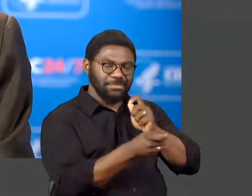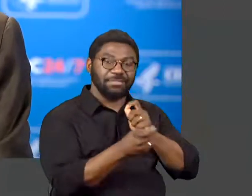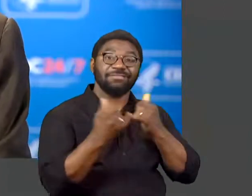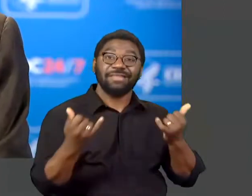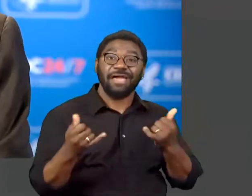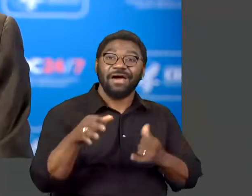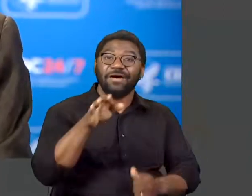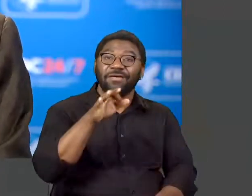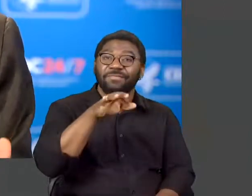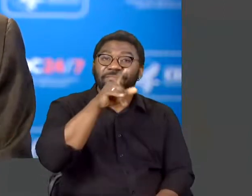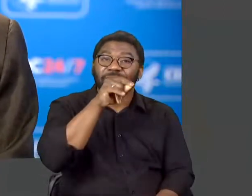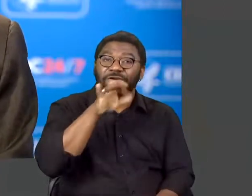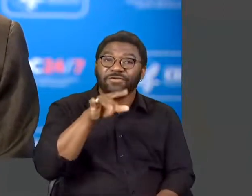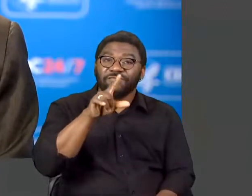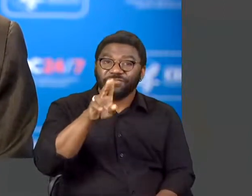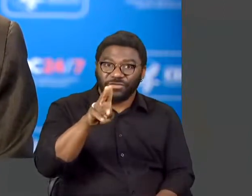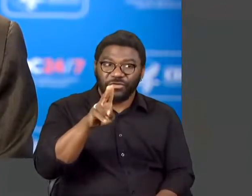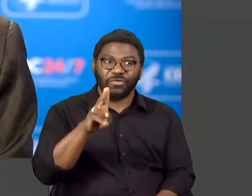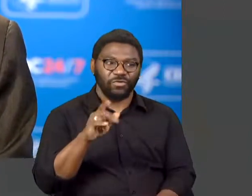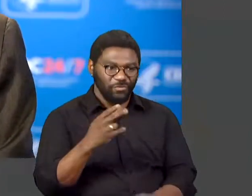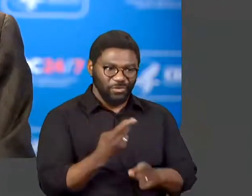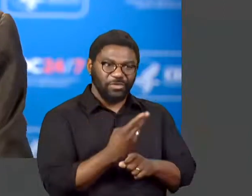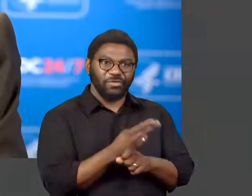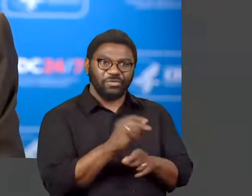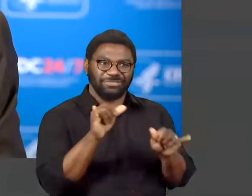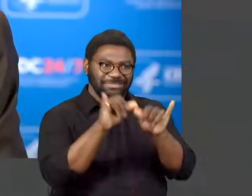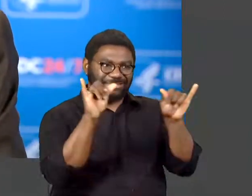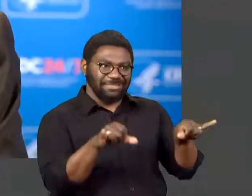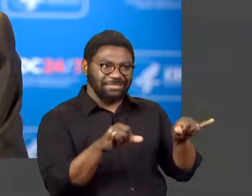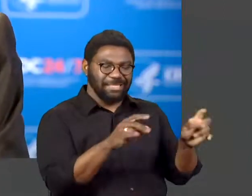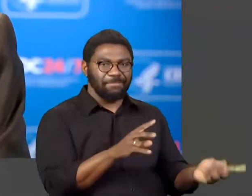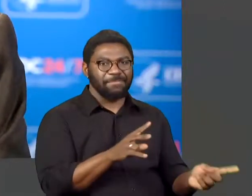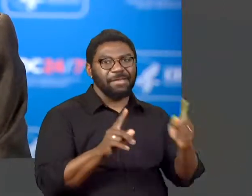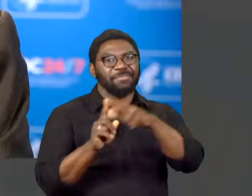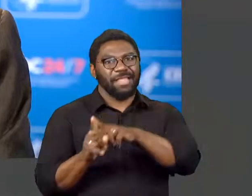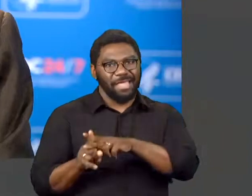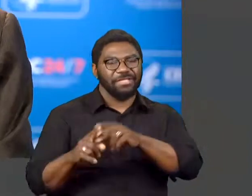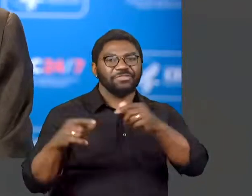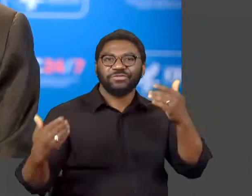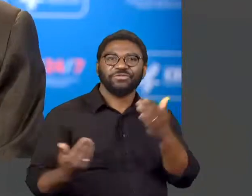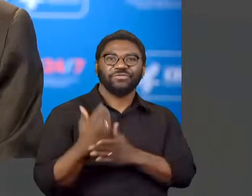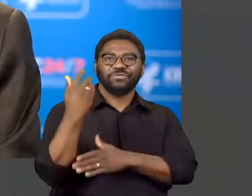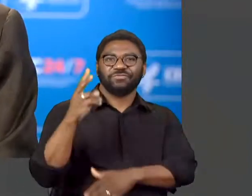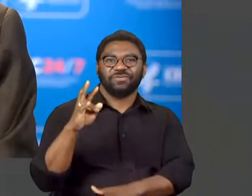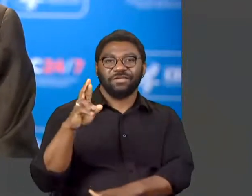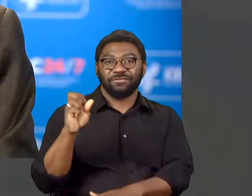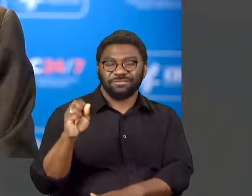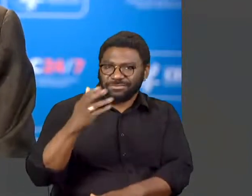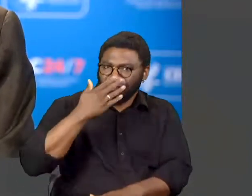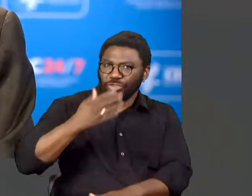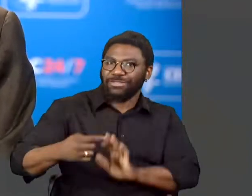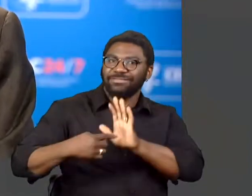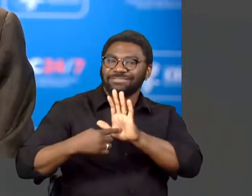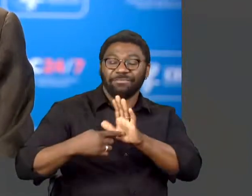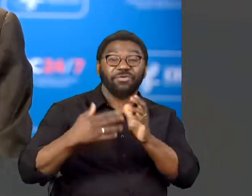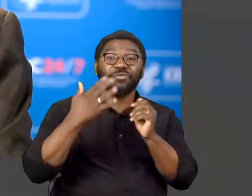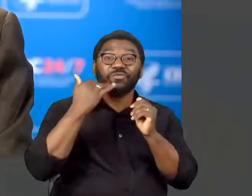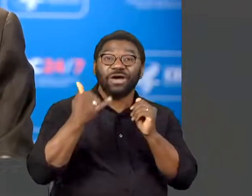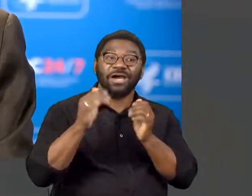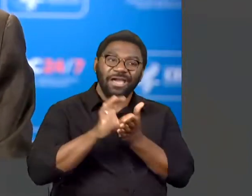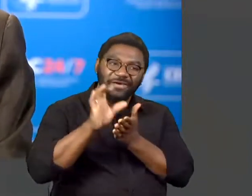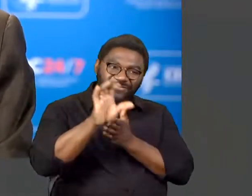able to pivot by using that architecture for another virus. So this is a good example of why investing